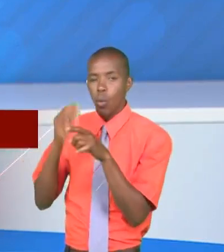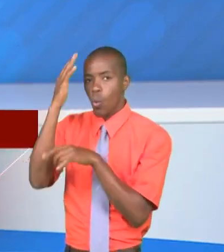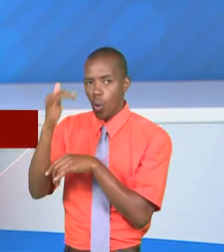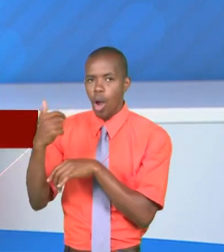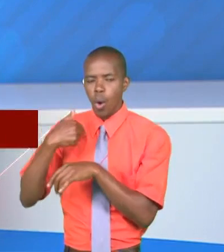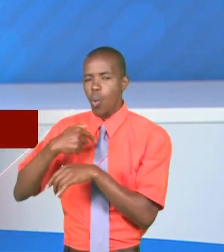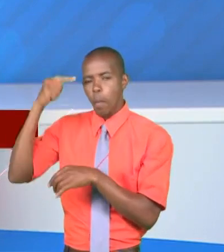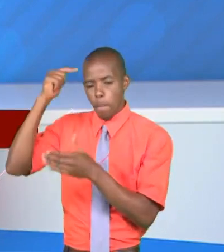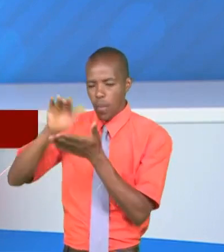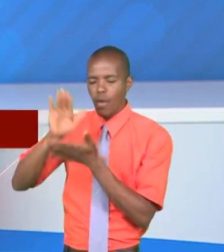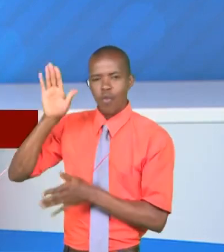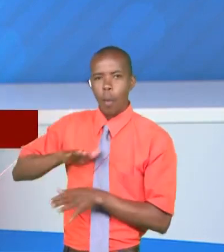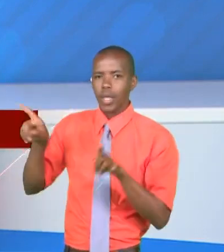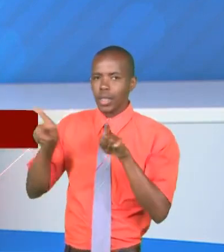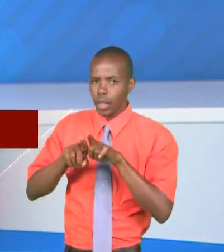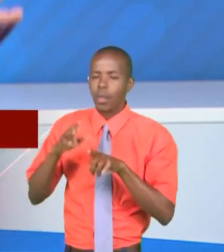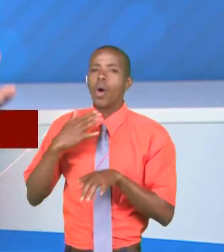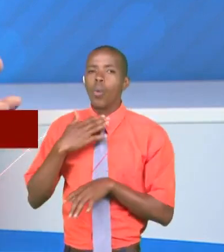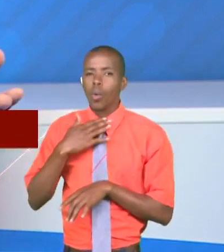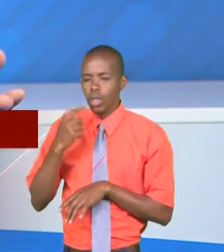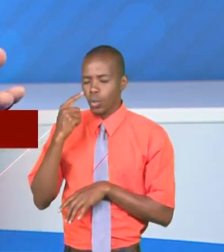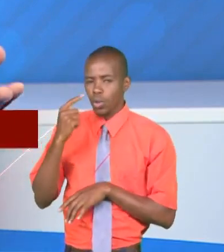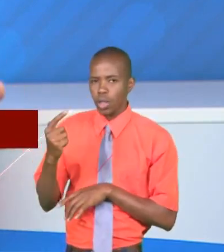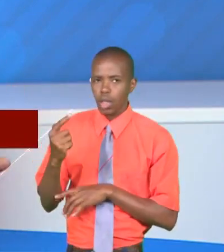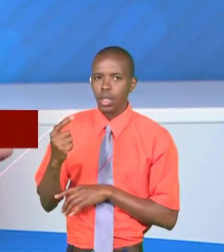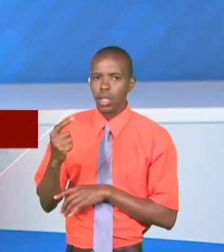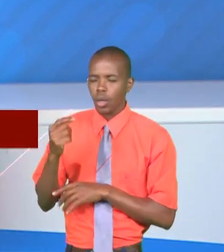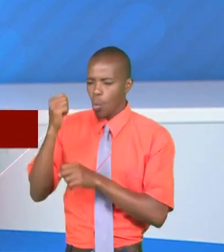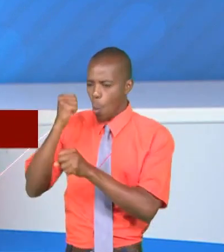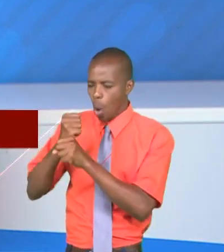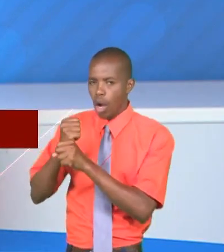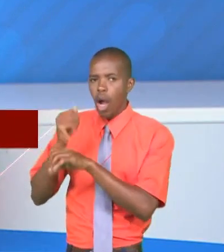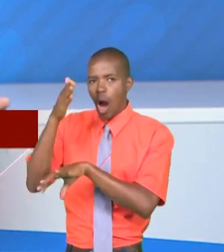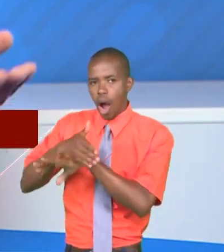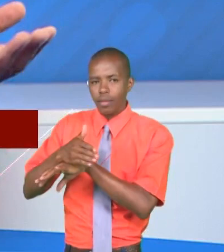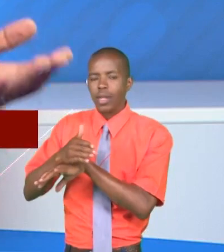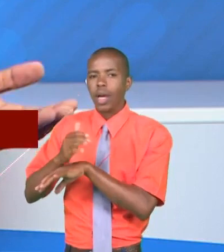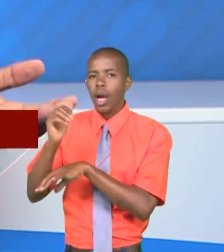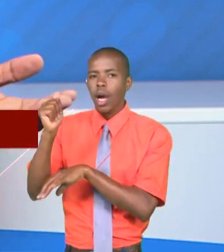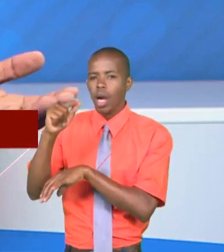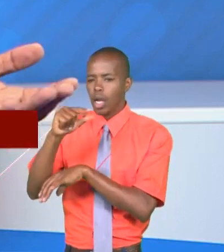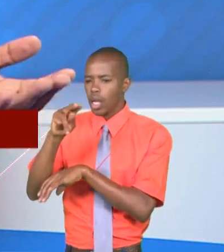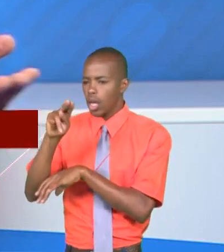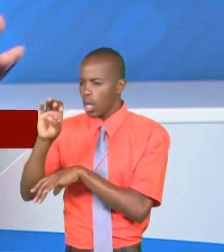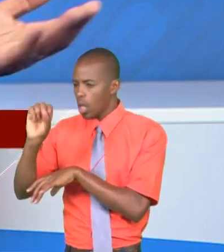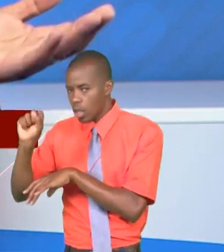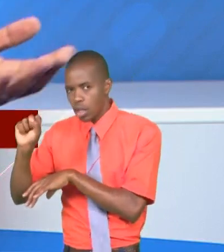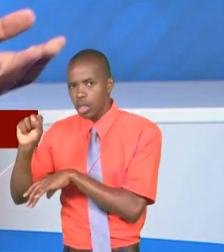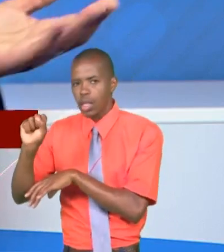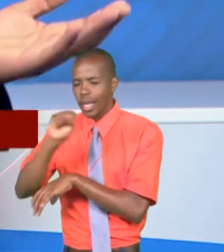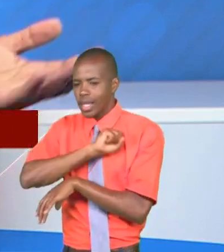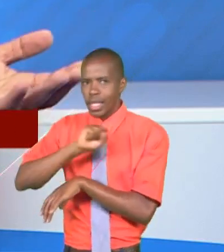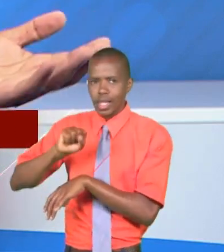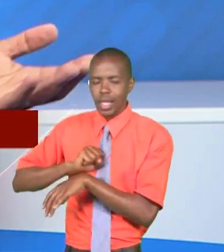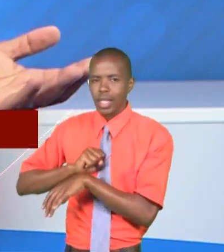we believe in women also. That's why we wanted, now you see what he did after Kavindu. You know, now the Senate, they met the